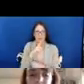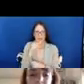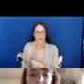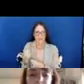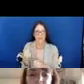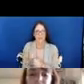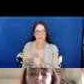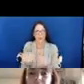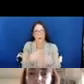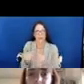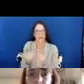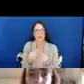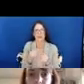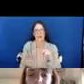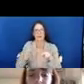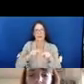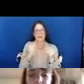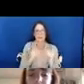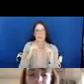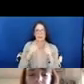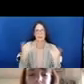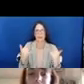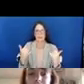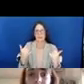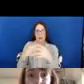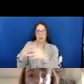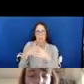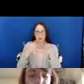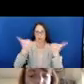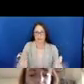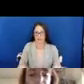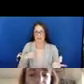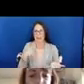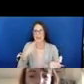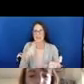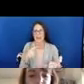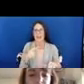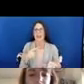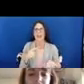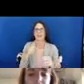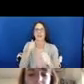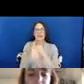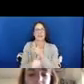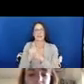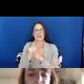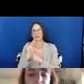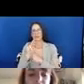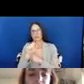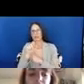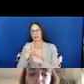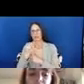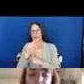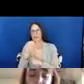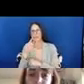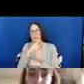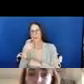limitations of the contemporary American system. I say transcend here intentionally, as telemedical interventions do